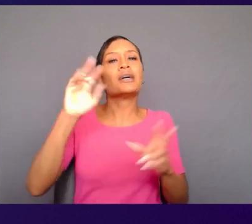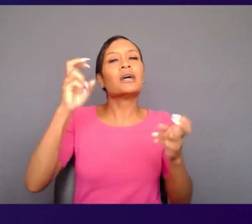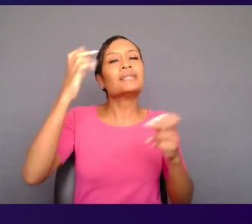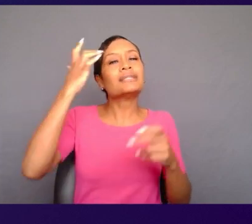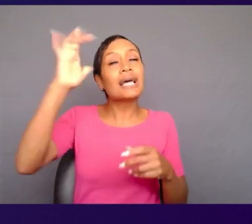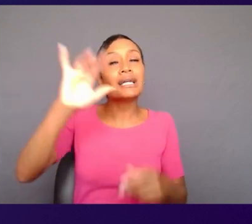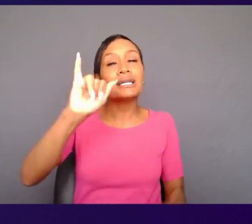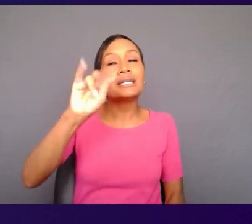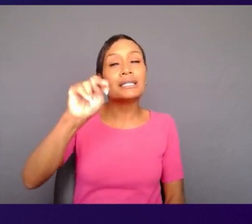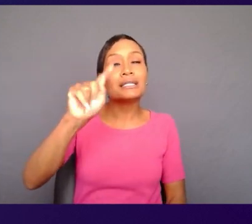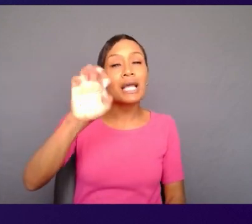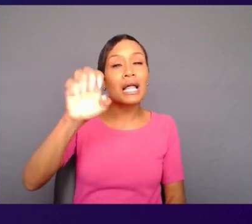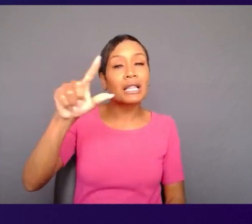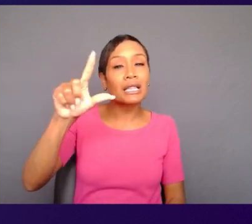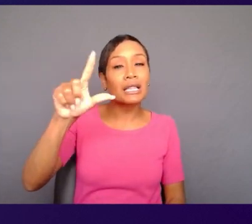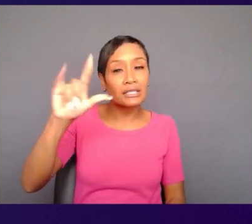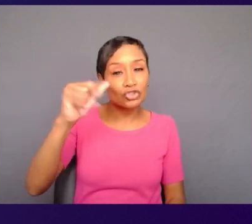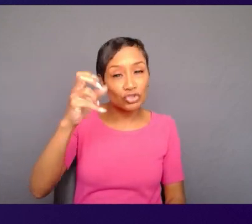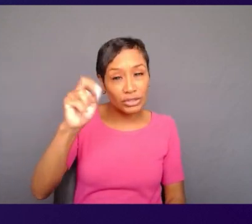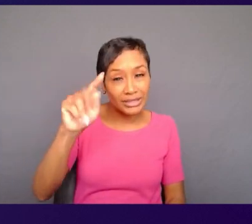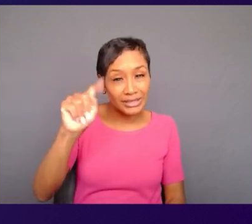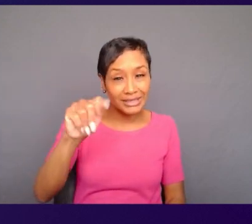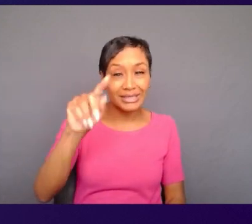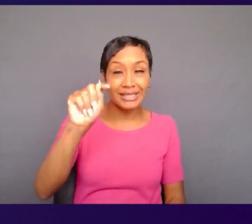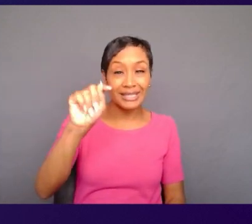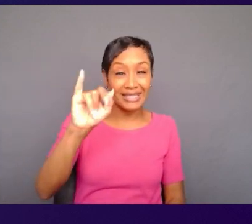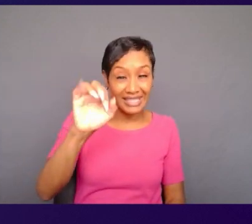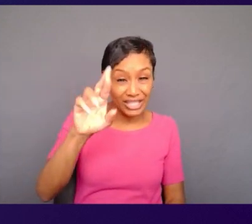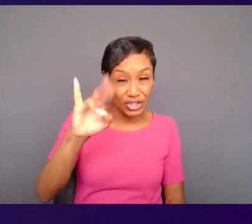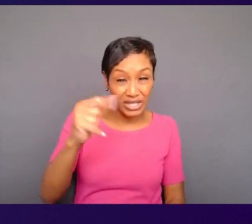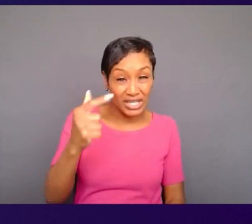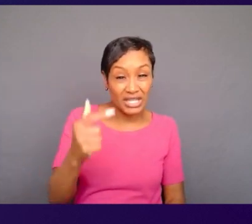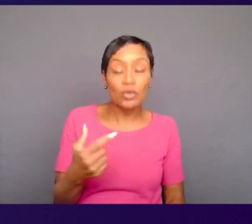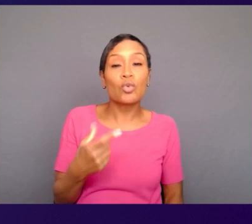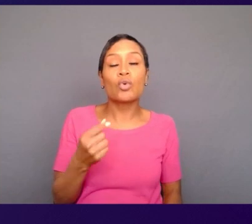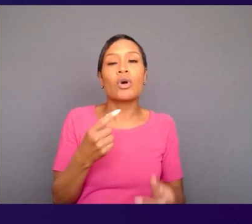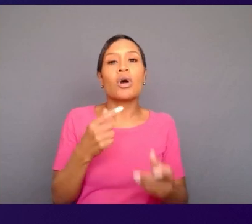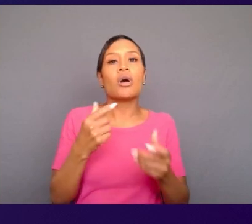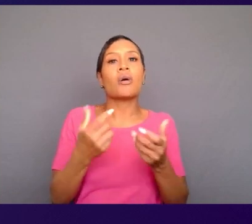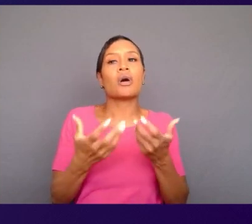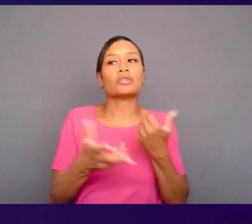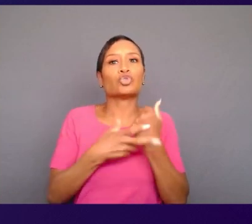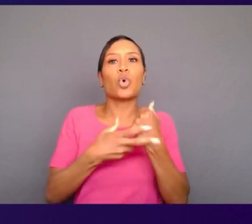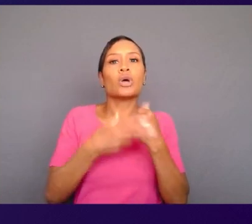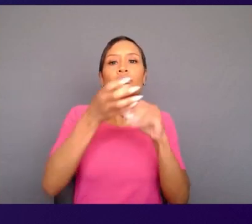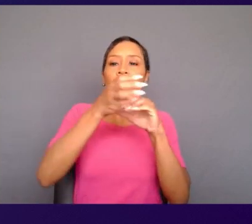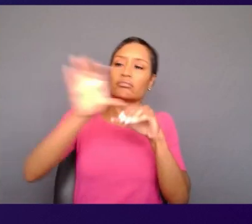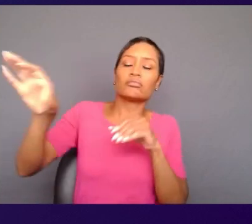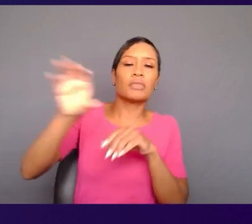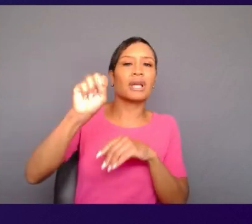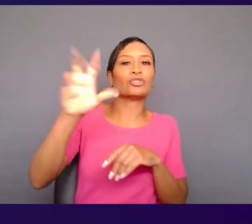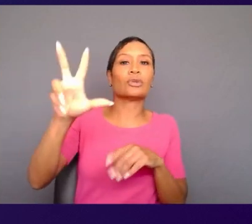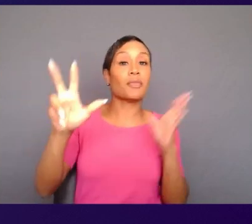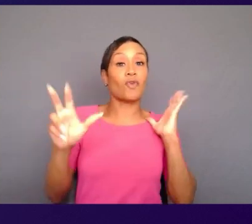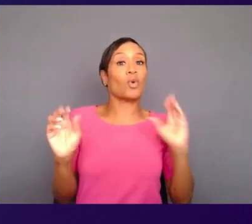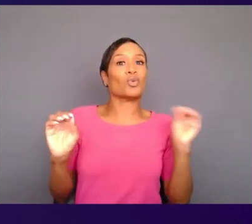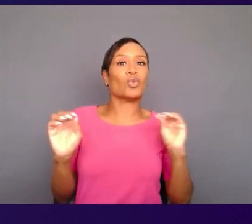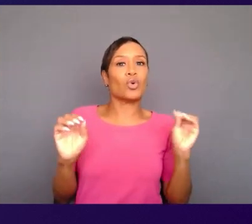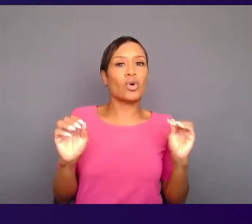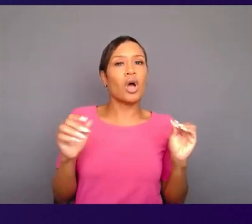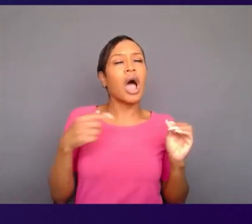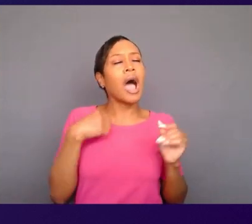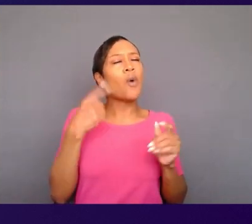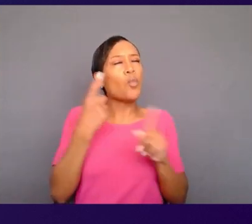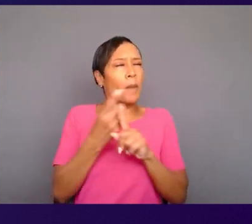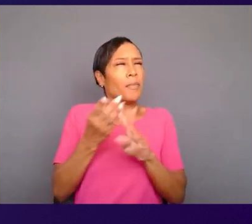Now we could begin to tier off most of our storage to S3. We weren't doing that before. I think I looked right before I came,